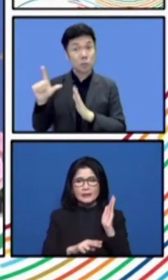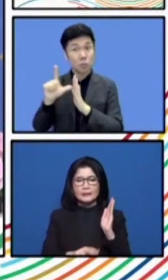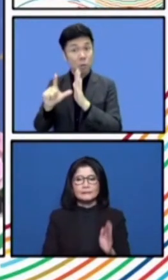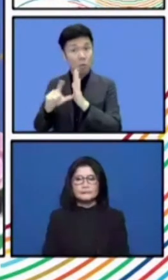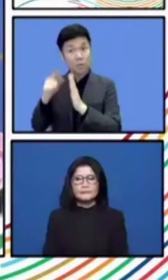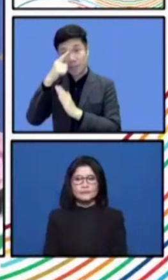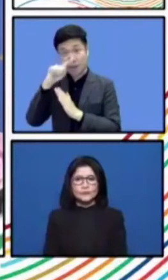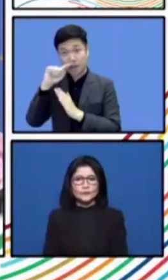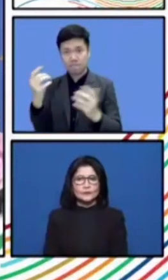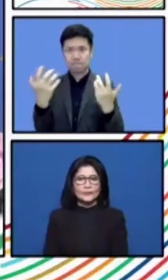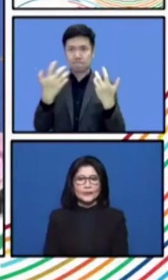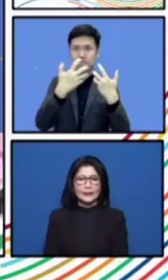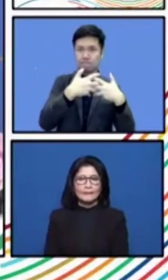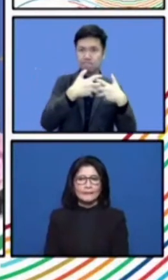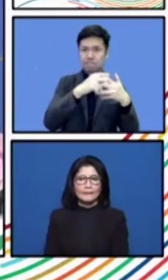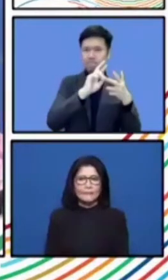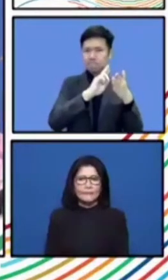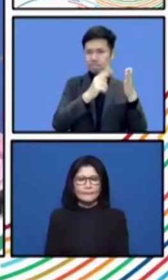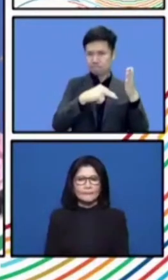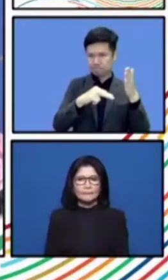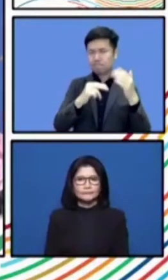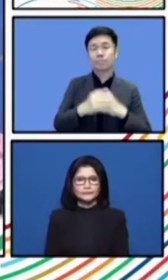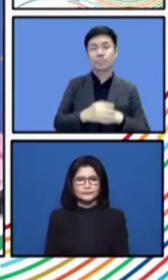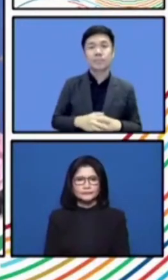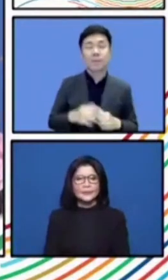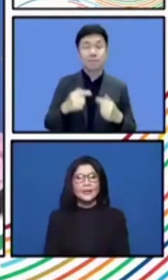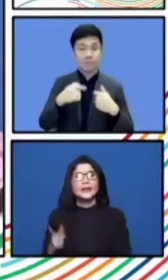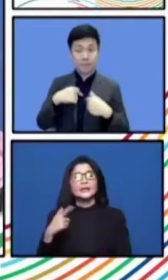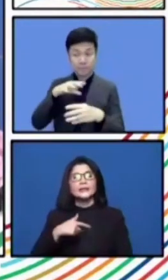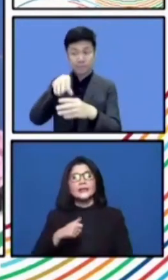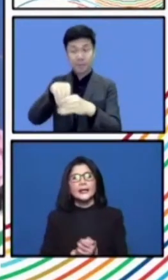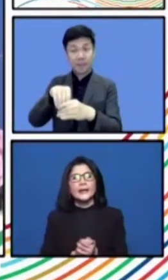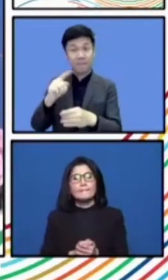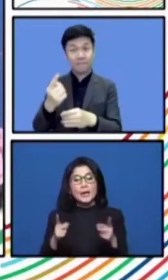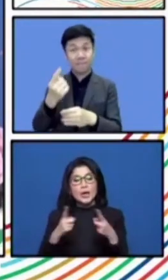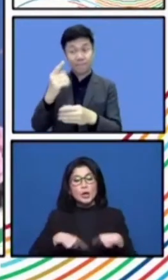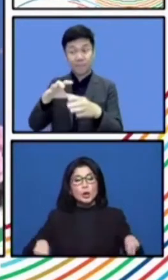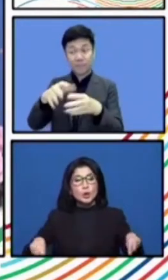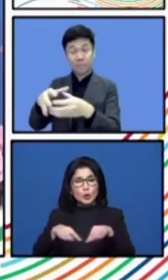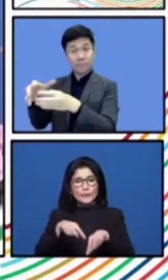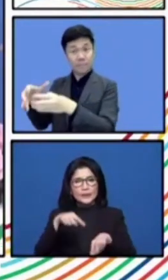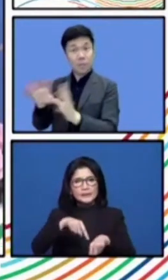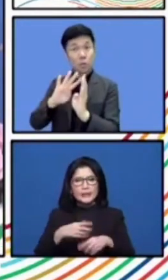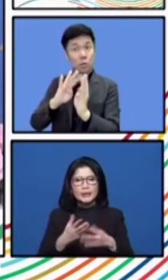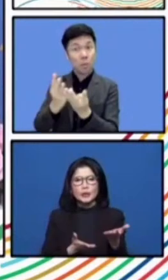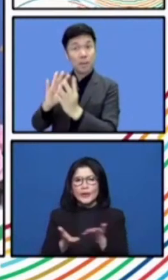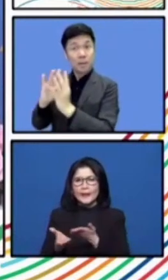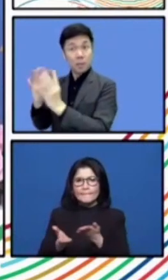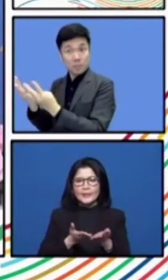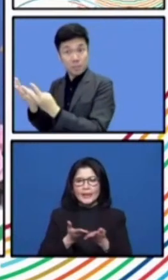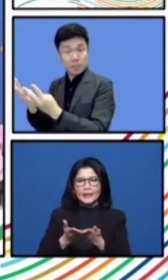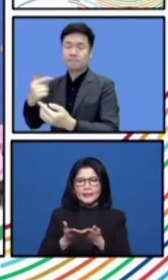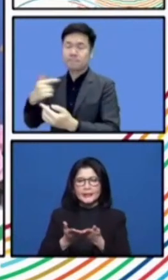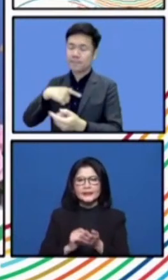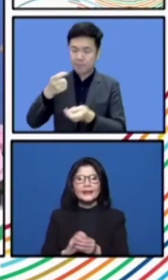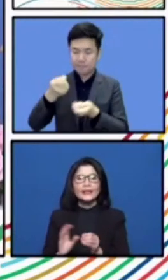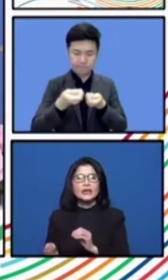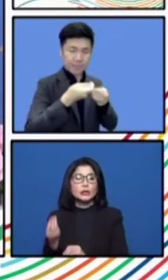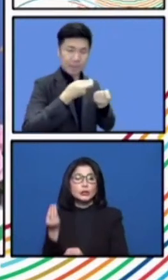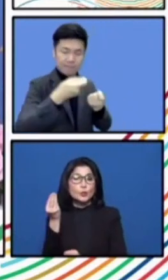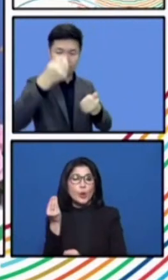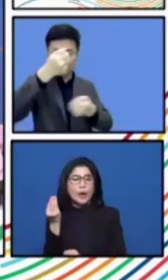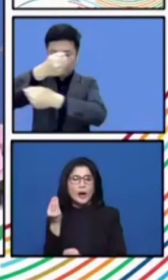in the standing committee I also serve as a chairperson on disability subcommittee